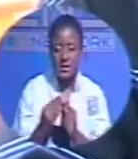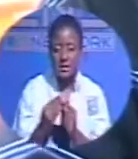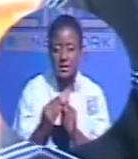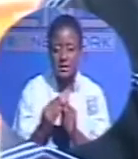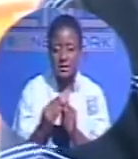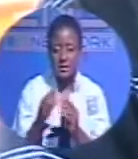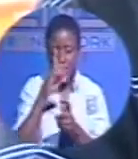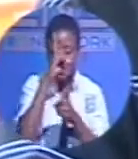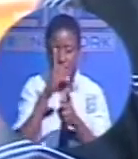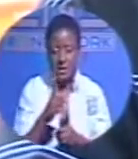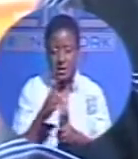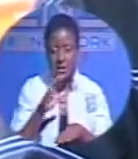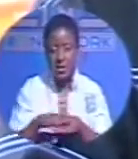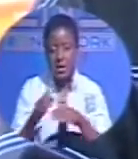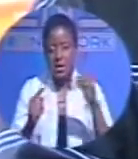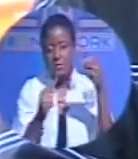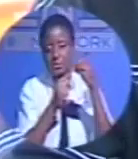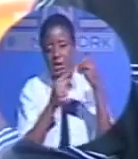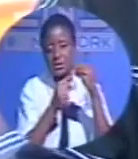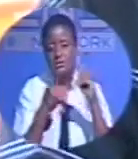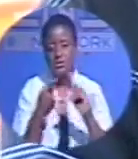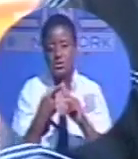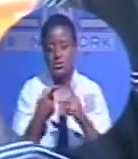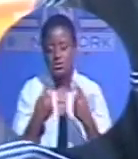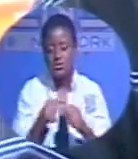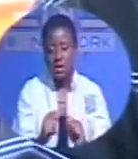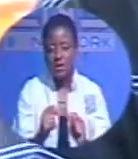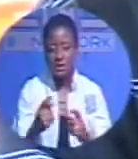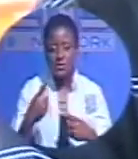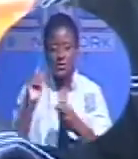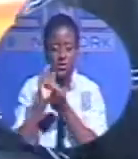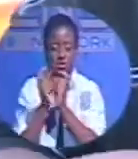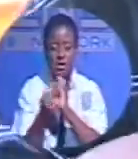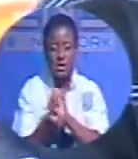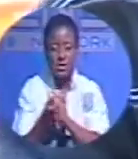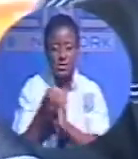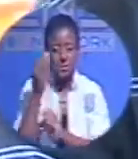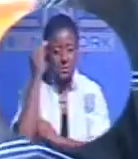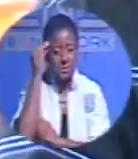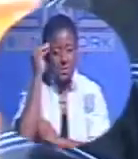the objective to try and change the mindset of communities